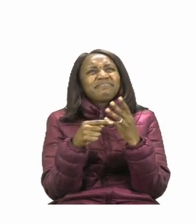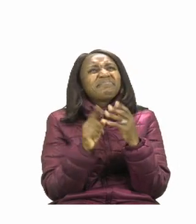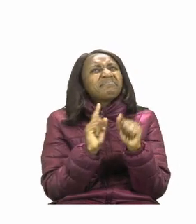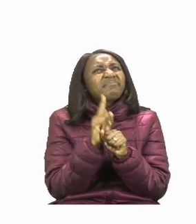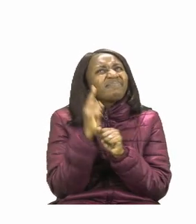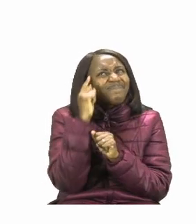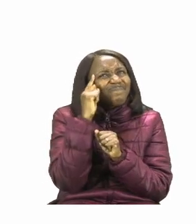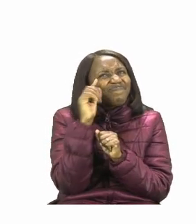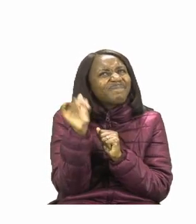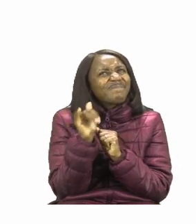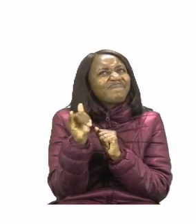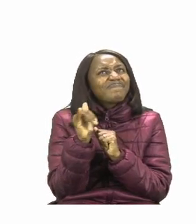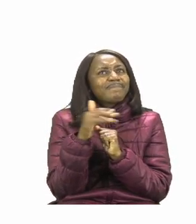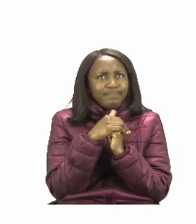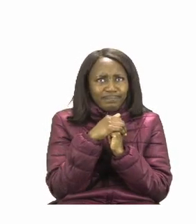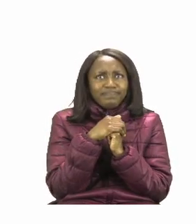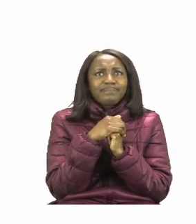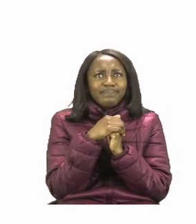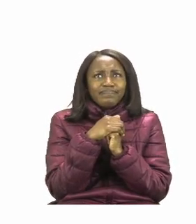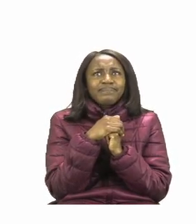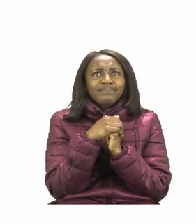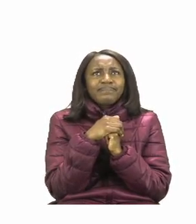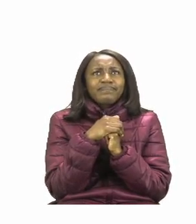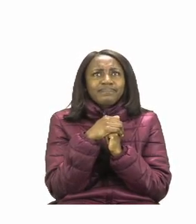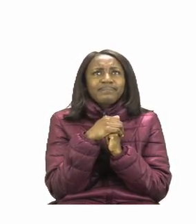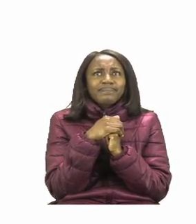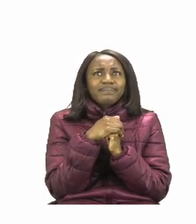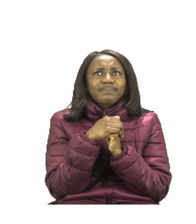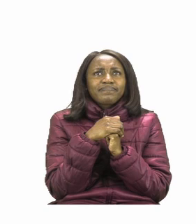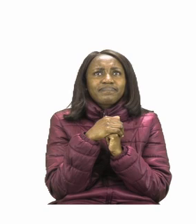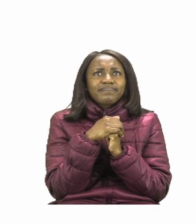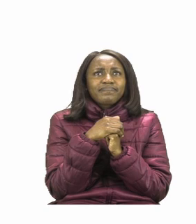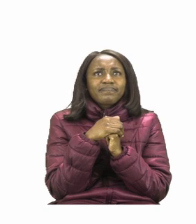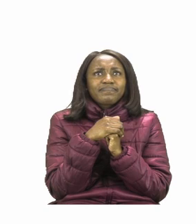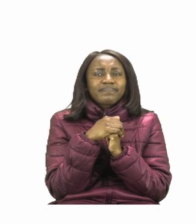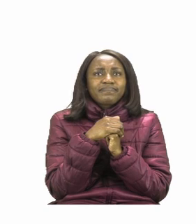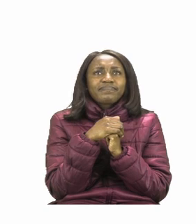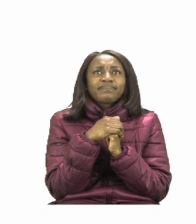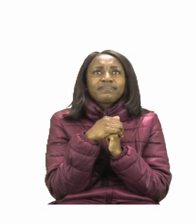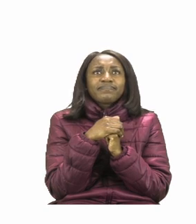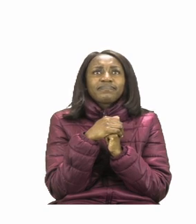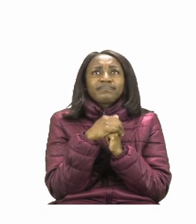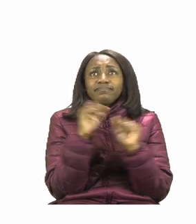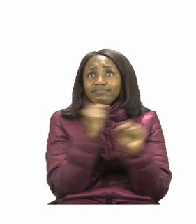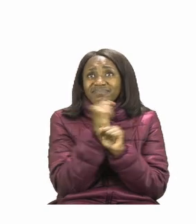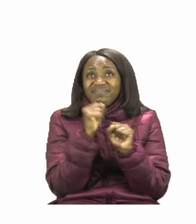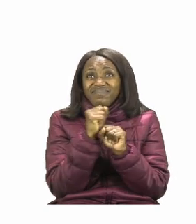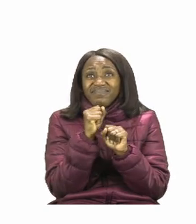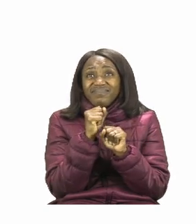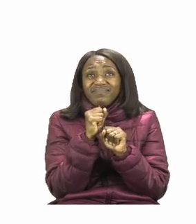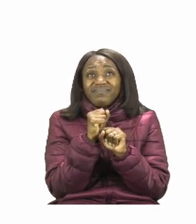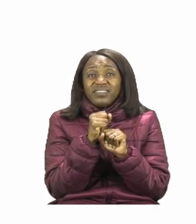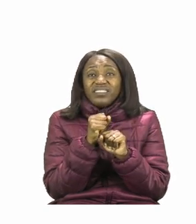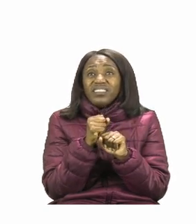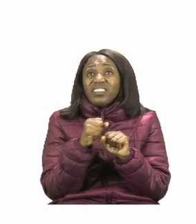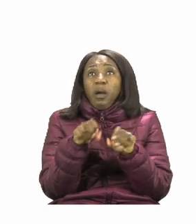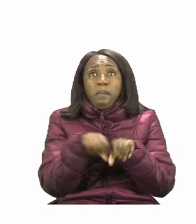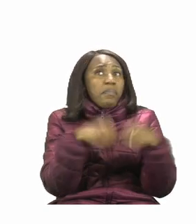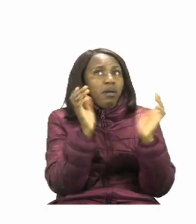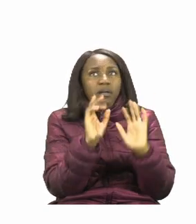think is number 1? Well, it can't be the one where the vase is already